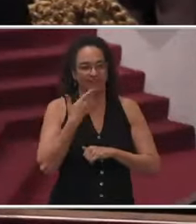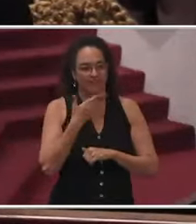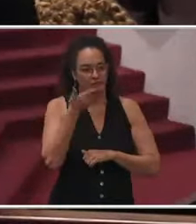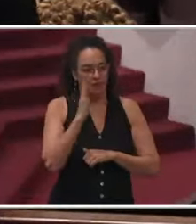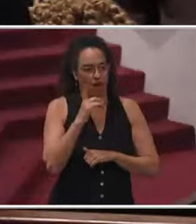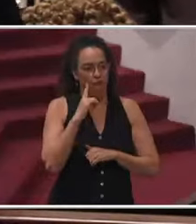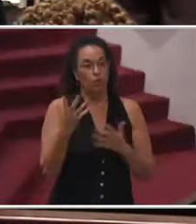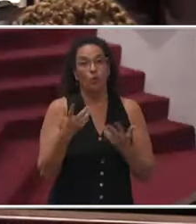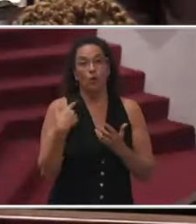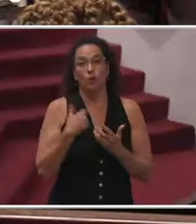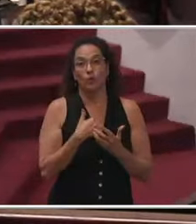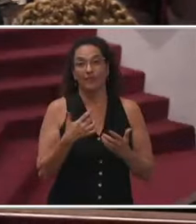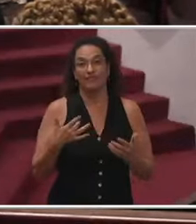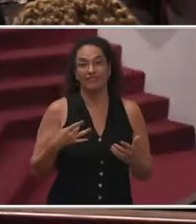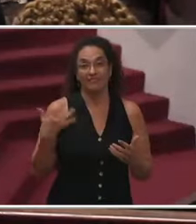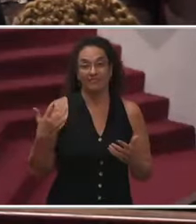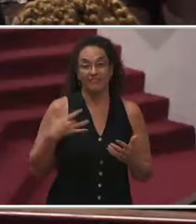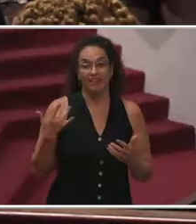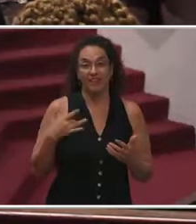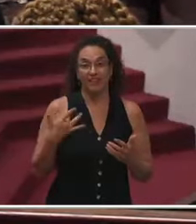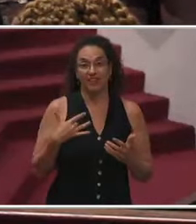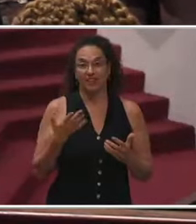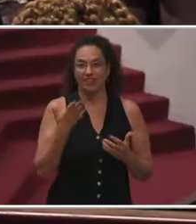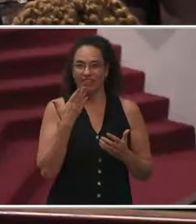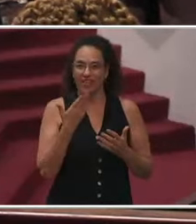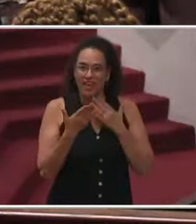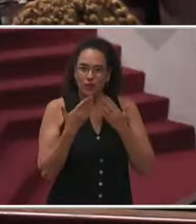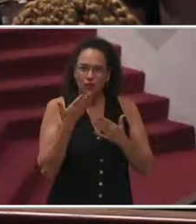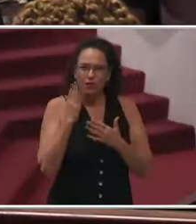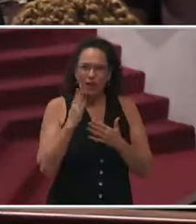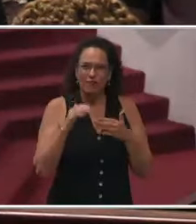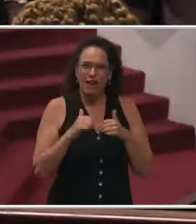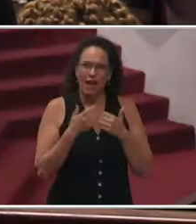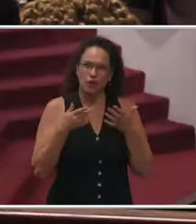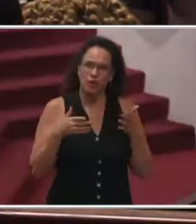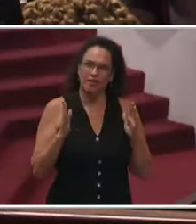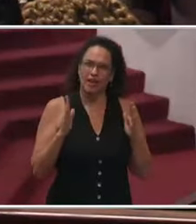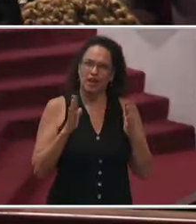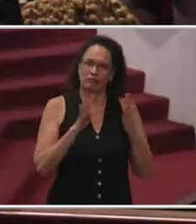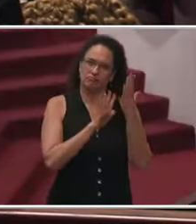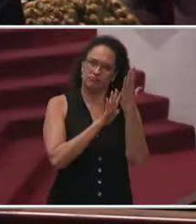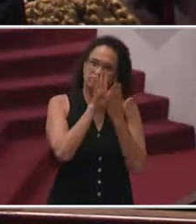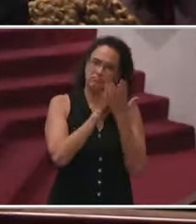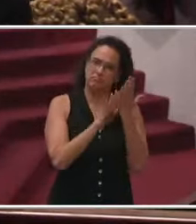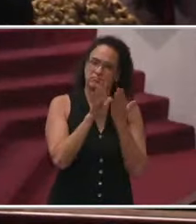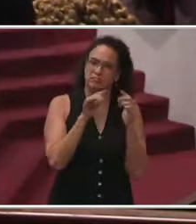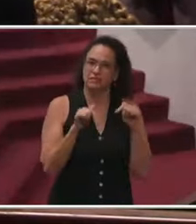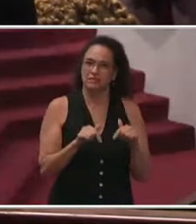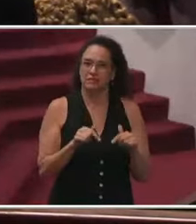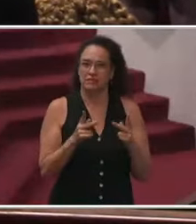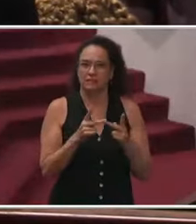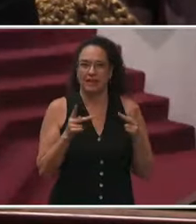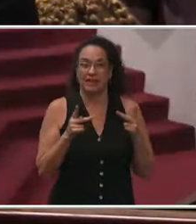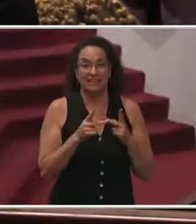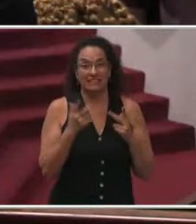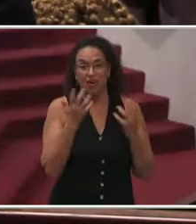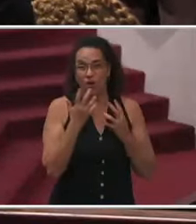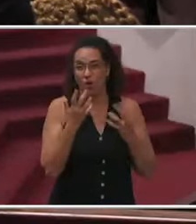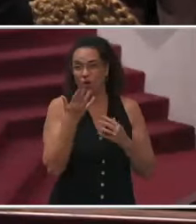we have felt. God, we thank you for how you have allowed your presence to just rest in this space. And oh,